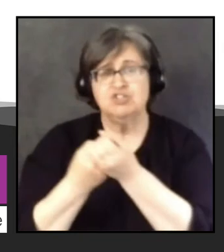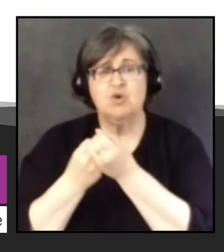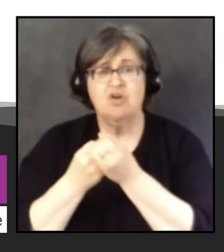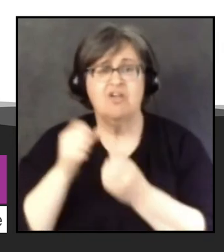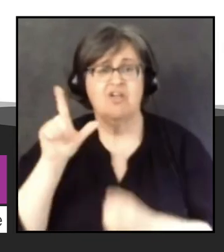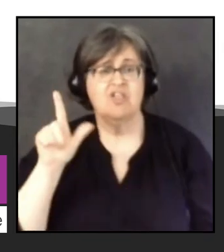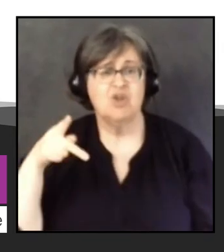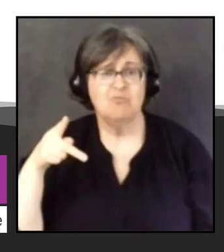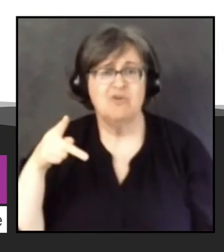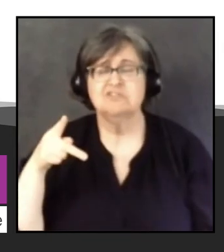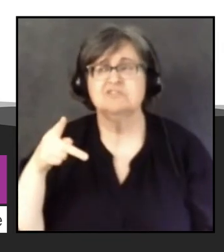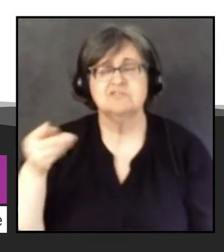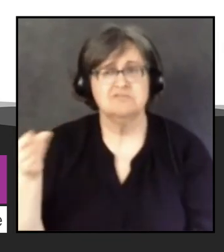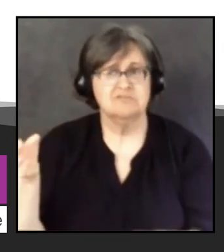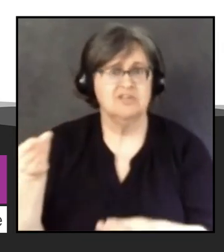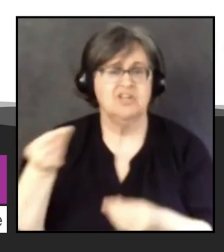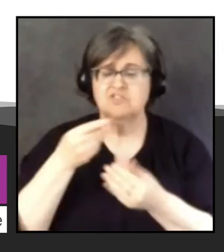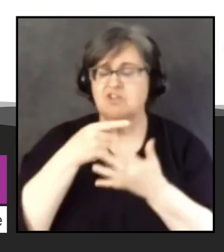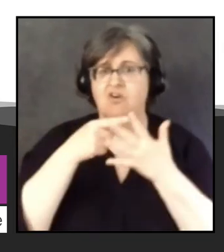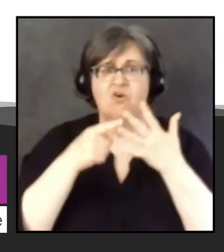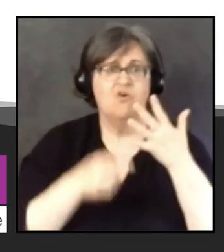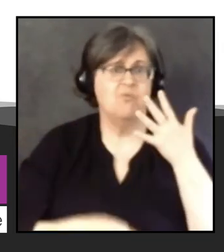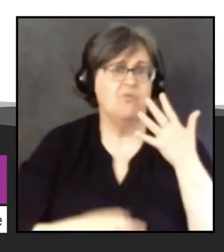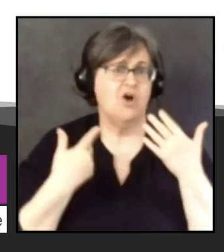Laundromat project team provided to us.